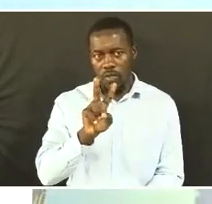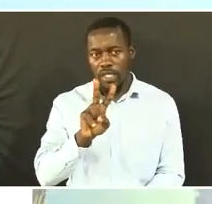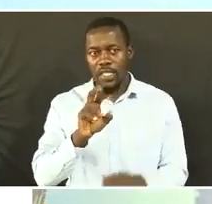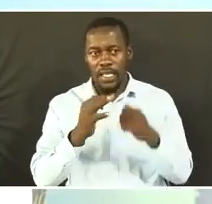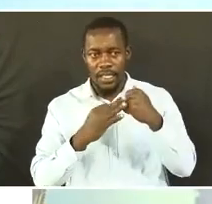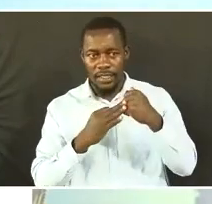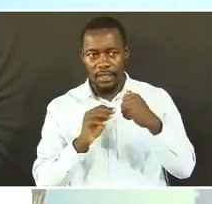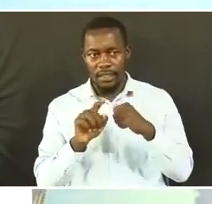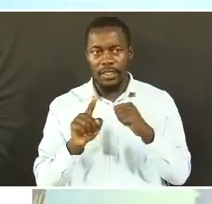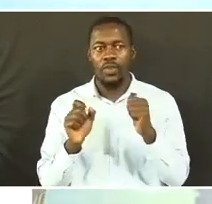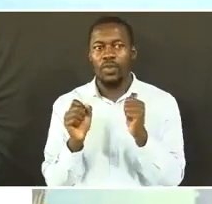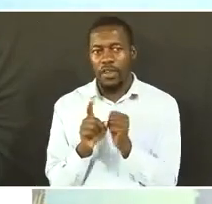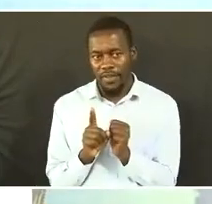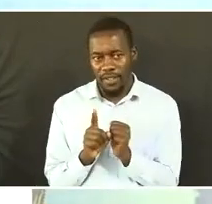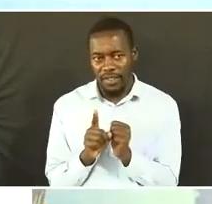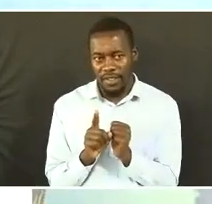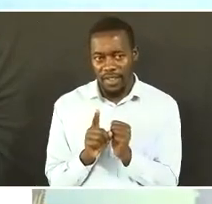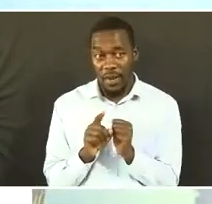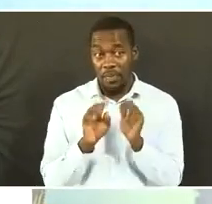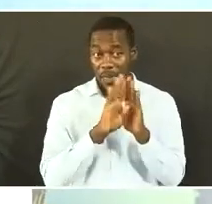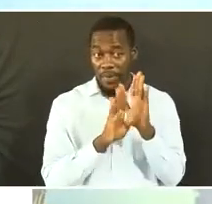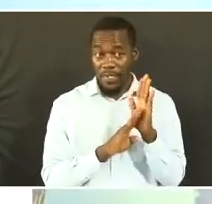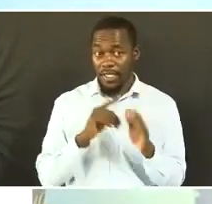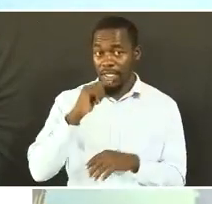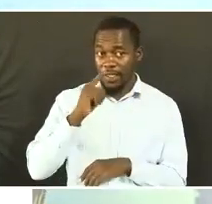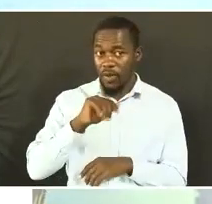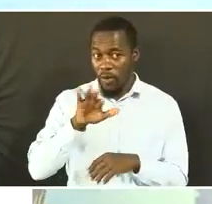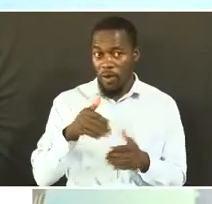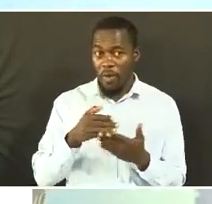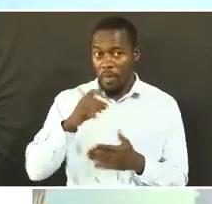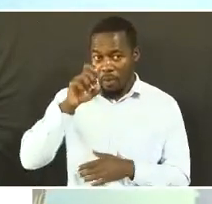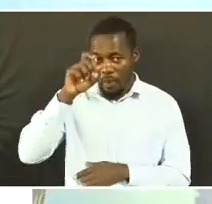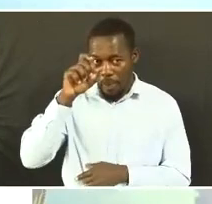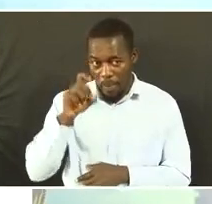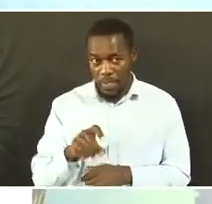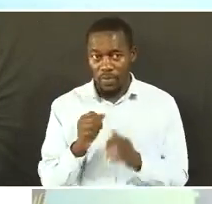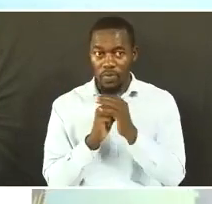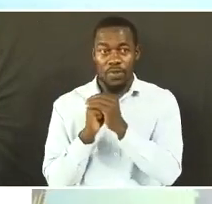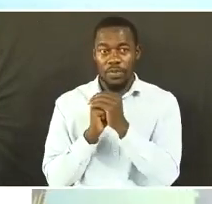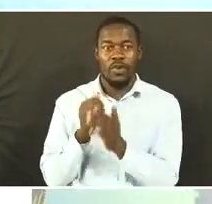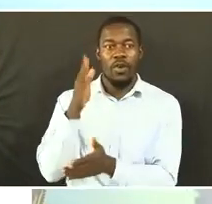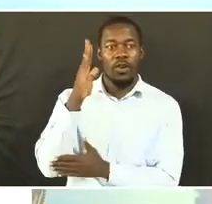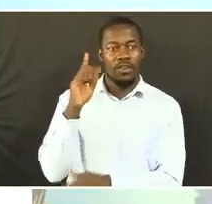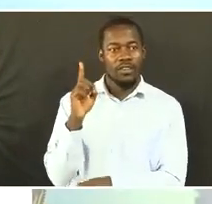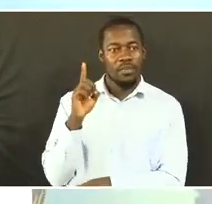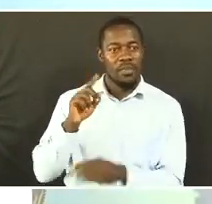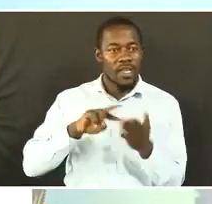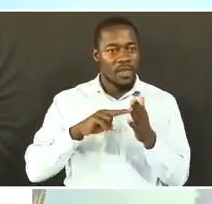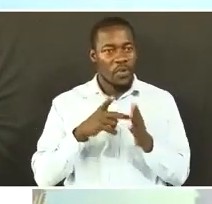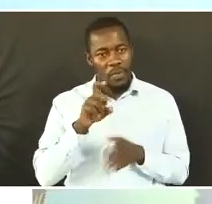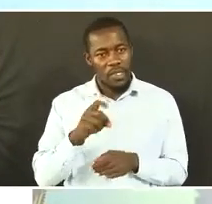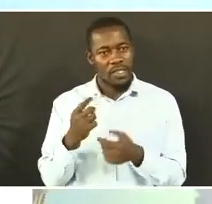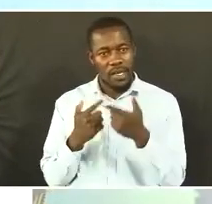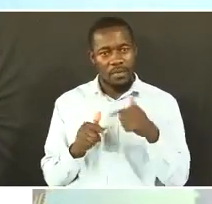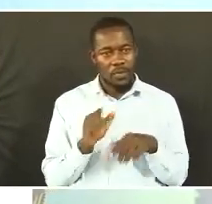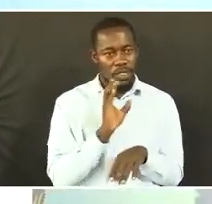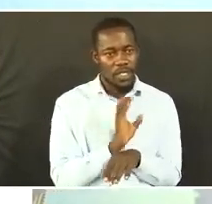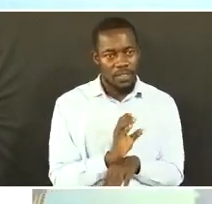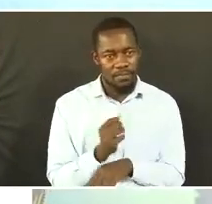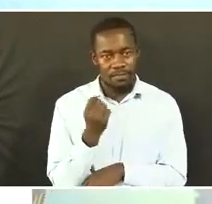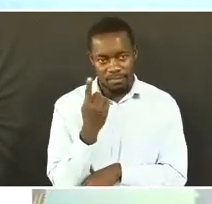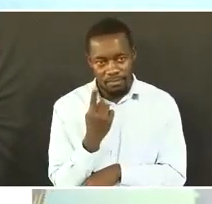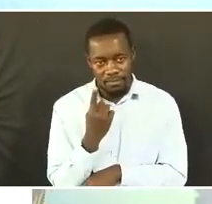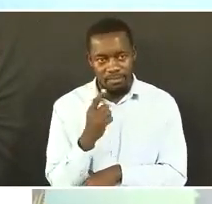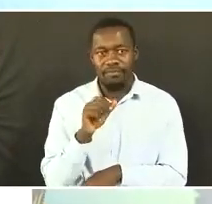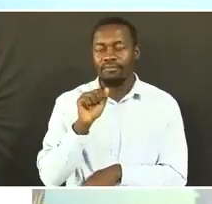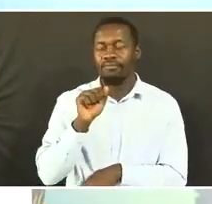well. Commenting on the Sabbath in that timeless book, Education, Ellen White writes and says that whatever portion